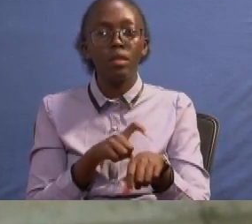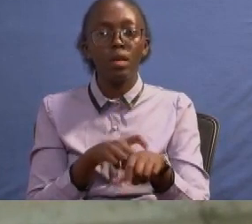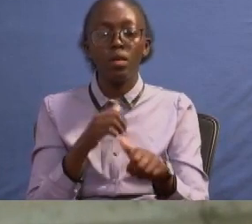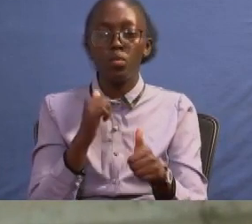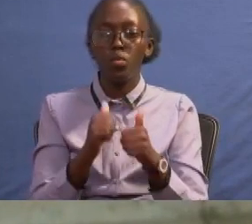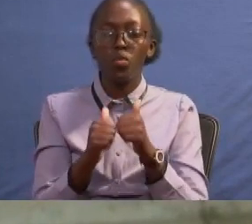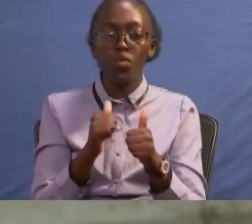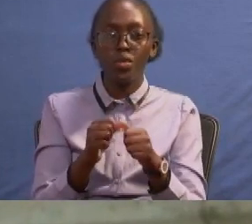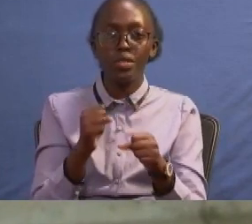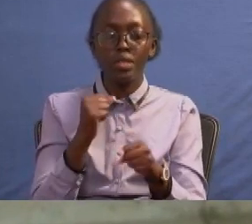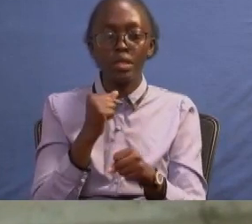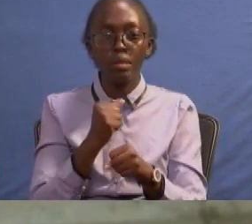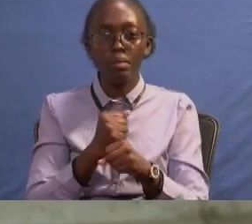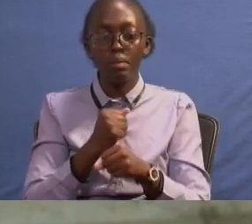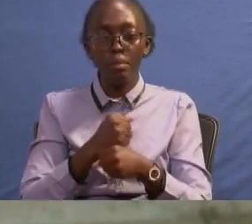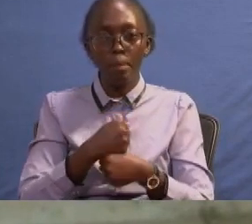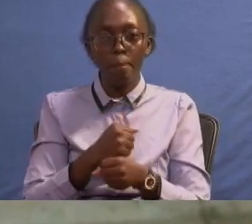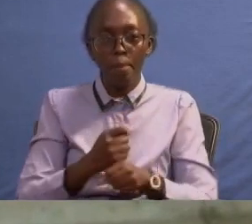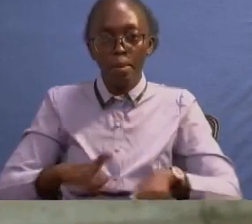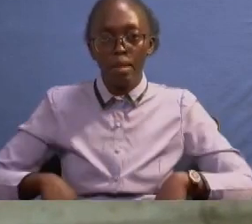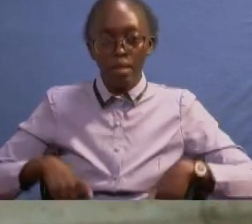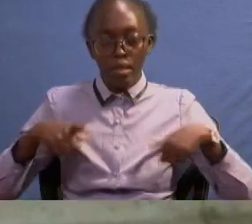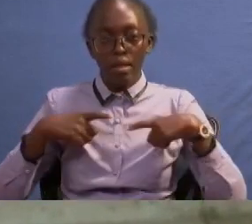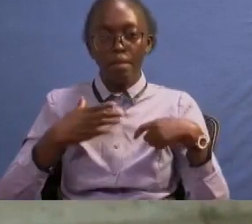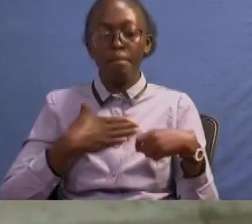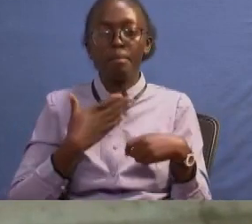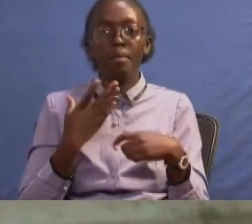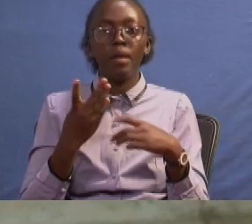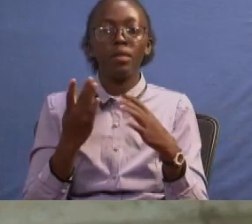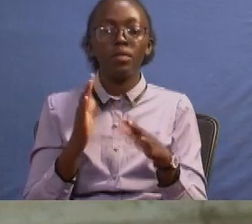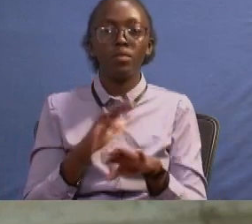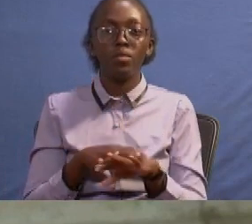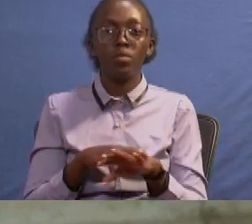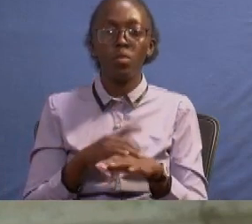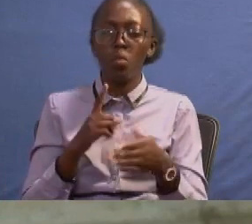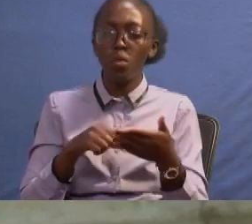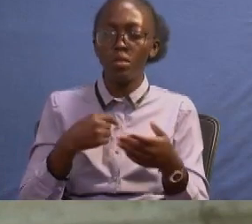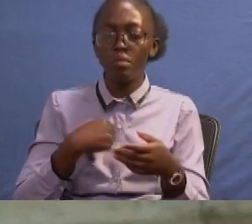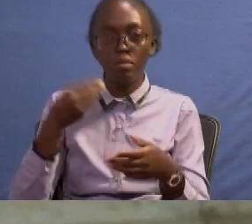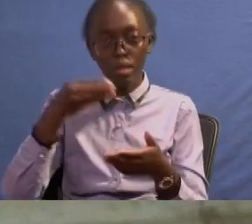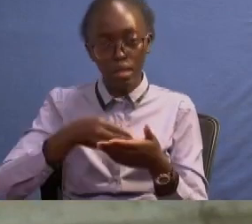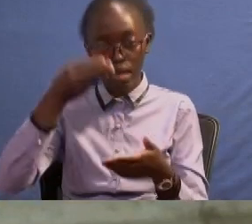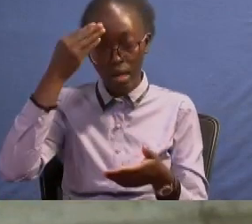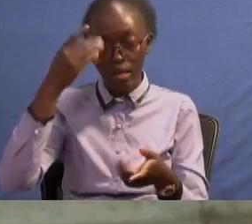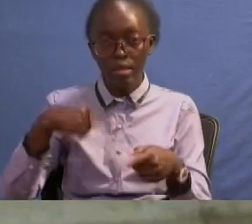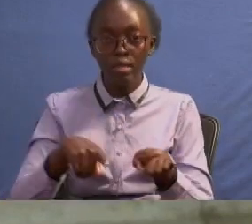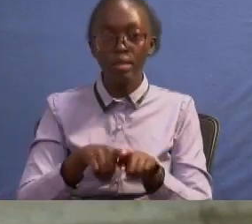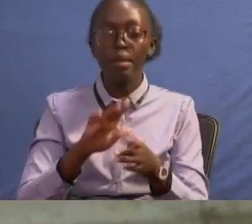in many ways. What I learned, what have become of